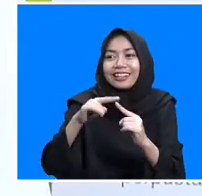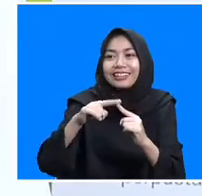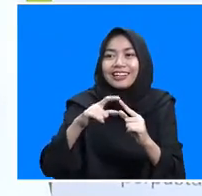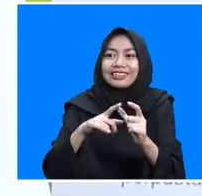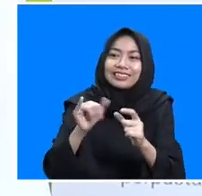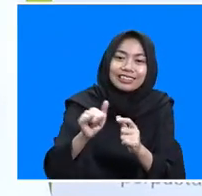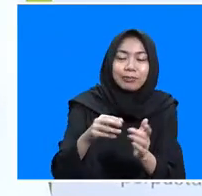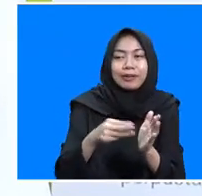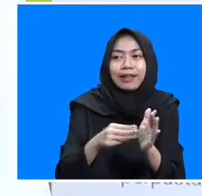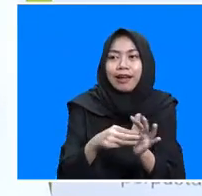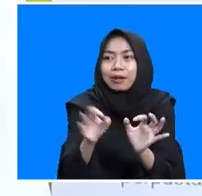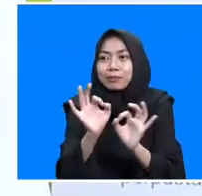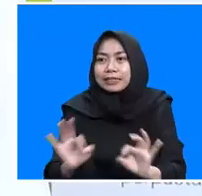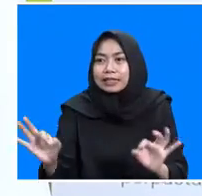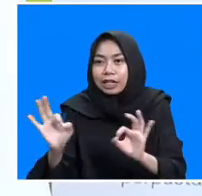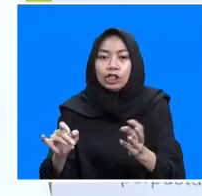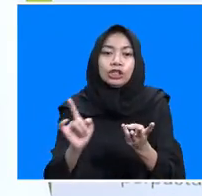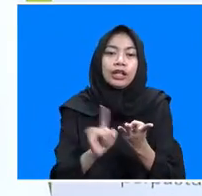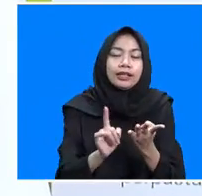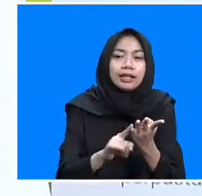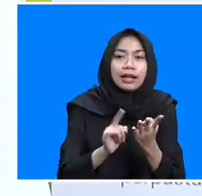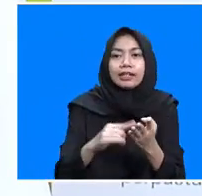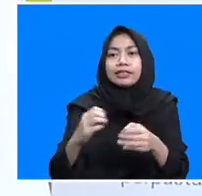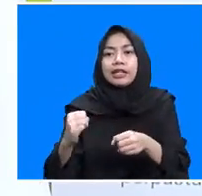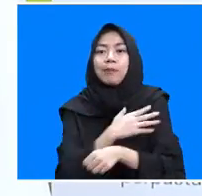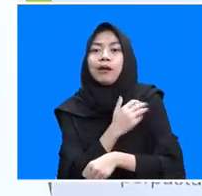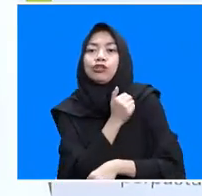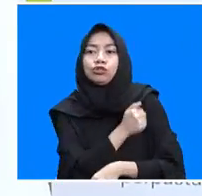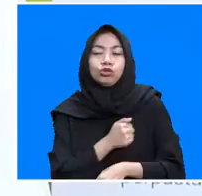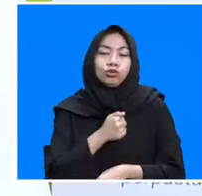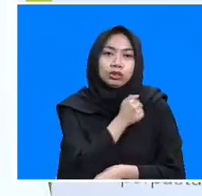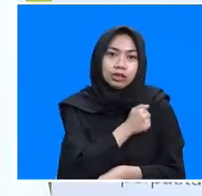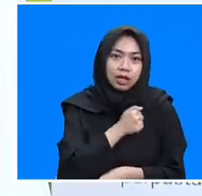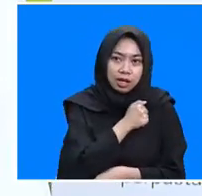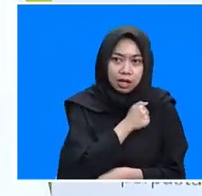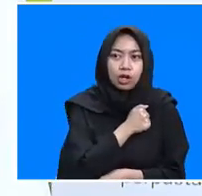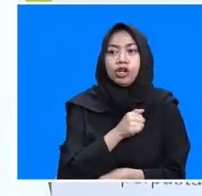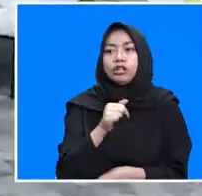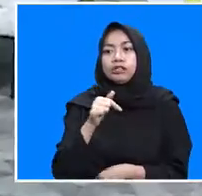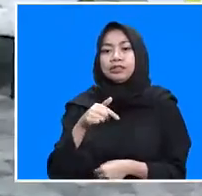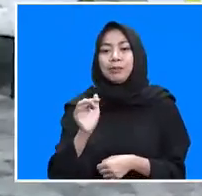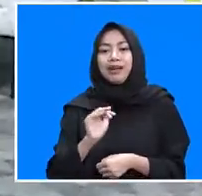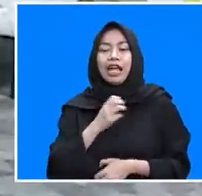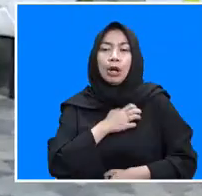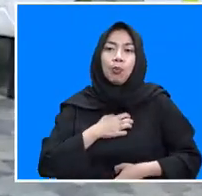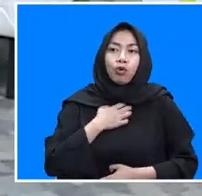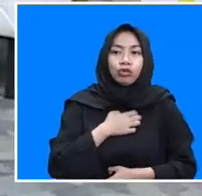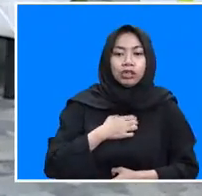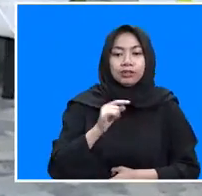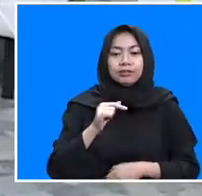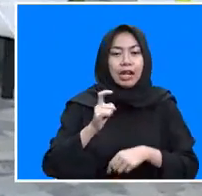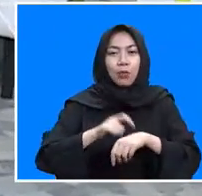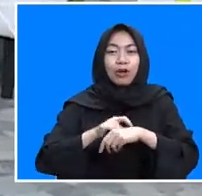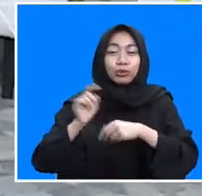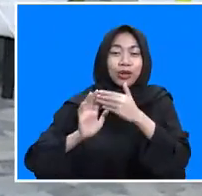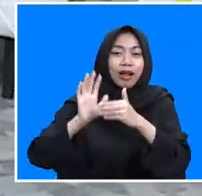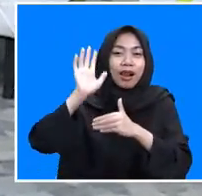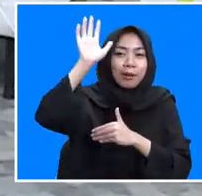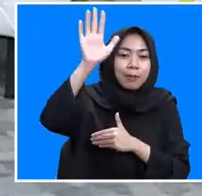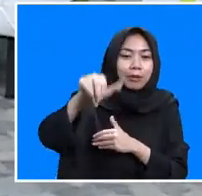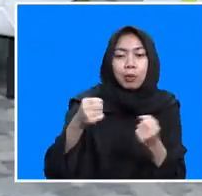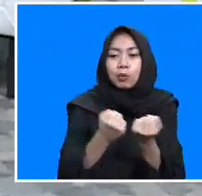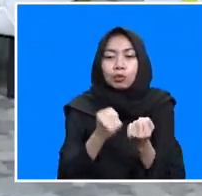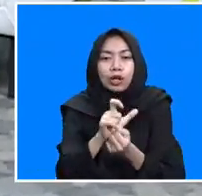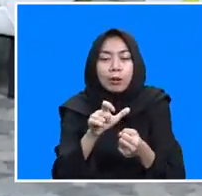isolation periods for kids and for teachers that have been outside of the classroom for a long period of time. So it is really about